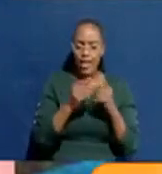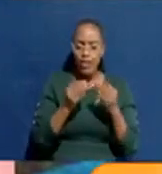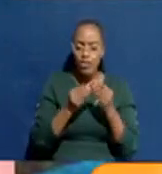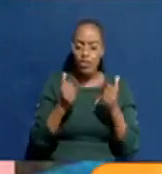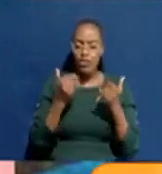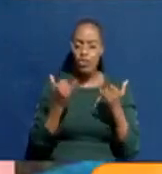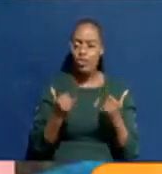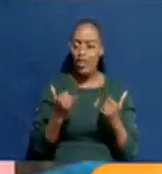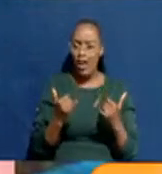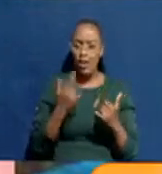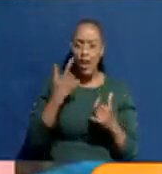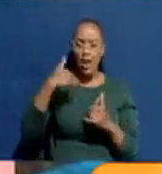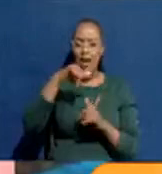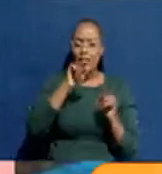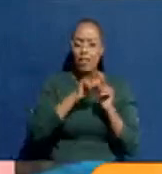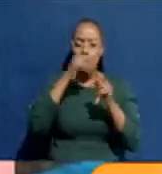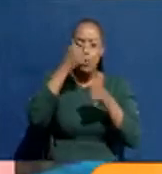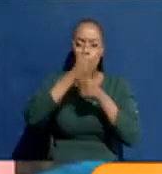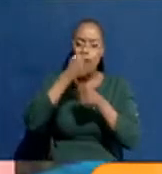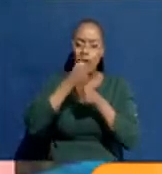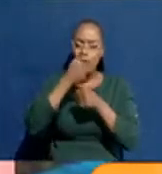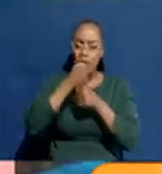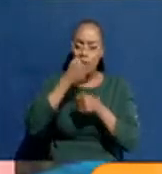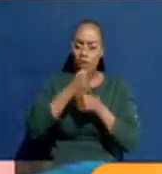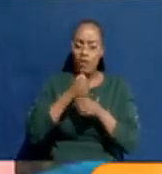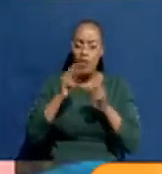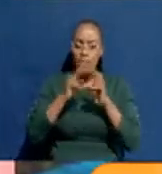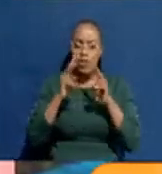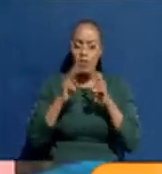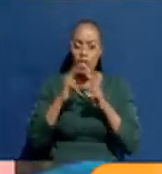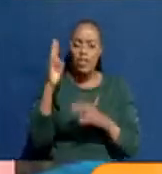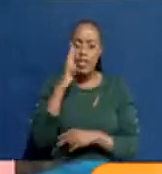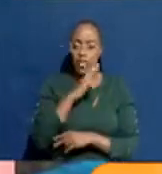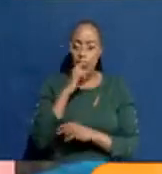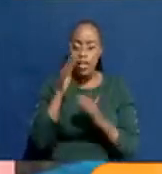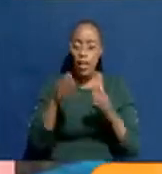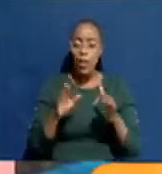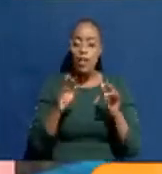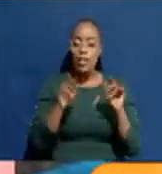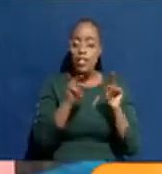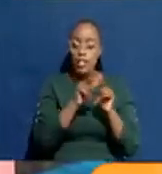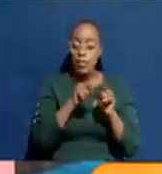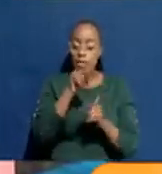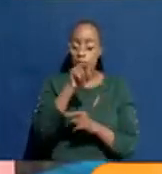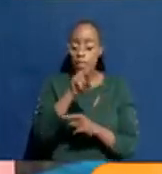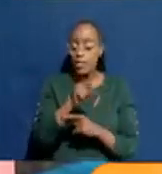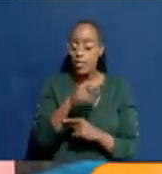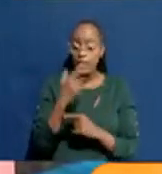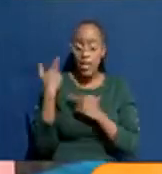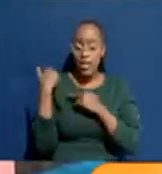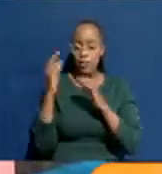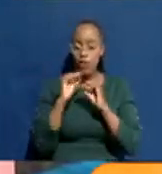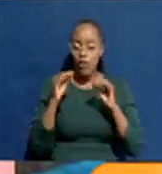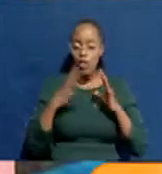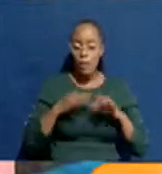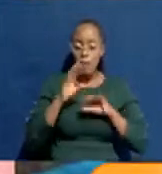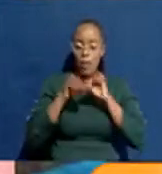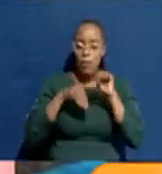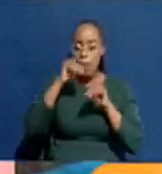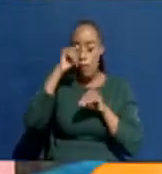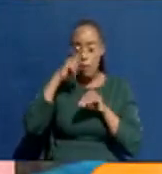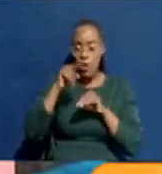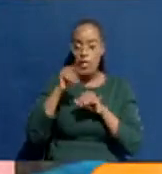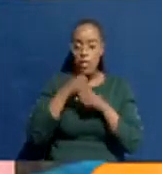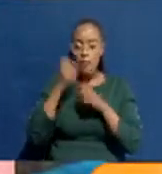Right now, we are operating in a very risky way, and it is irresponsible of our policymakers to bring